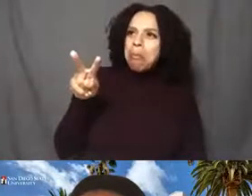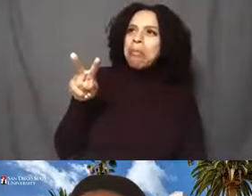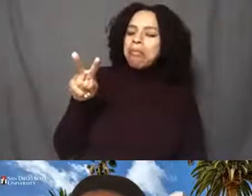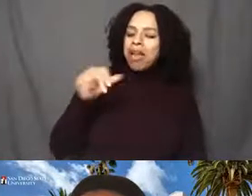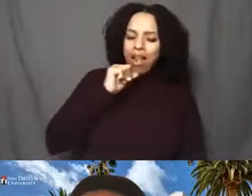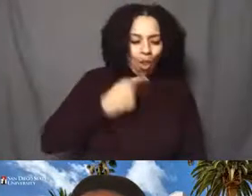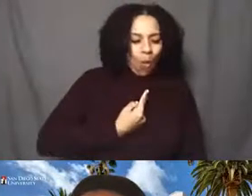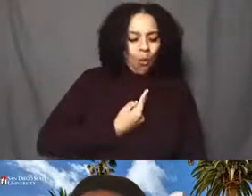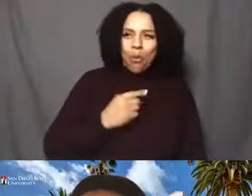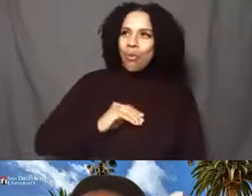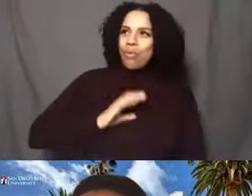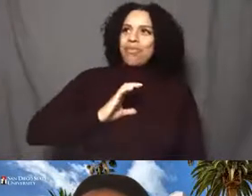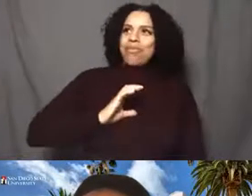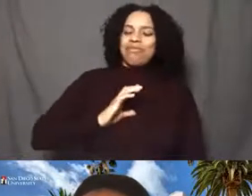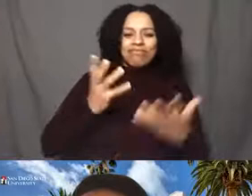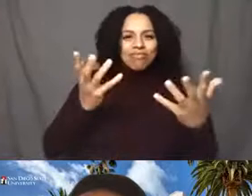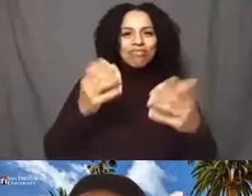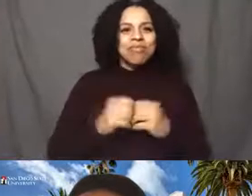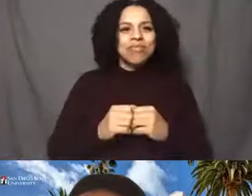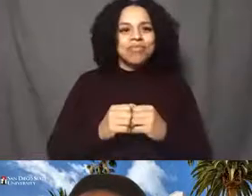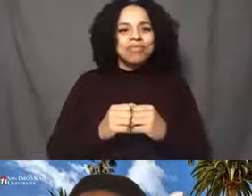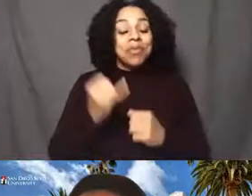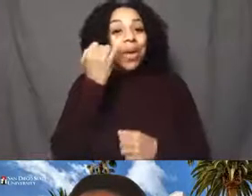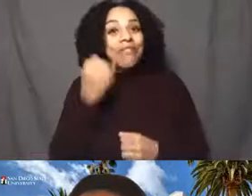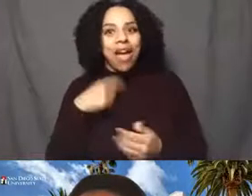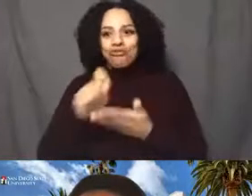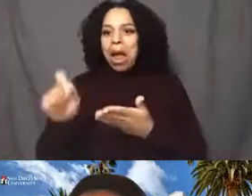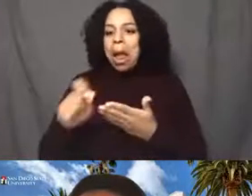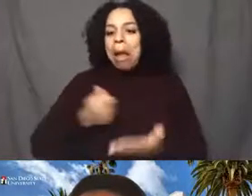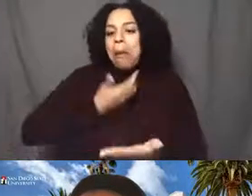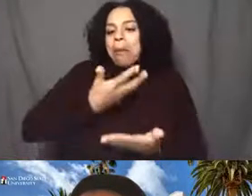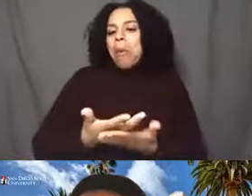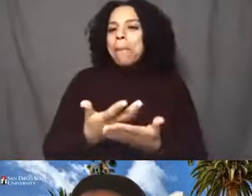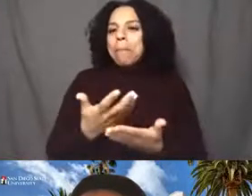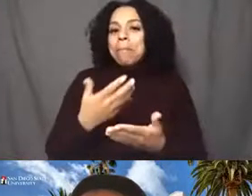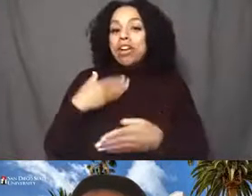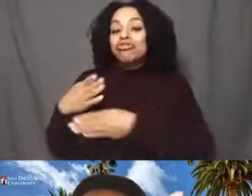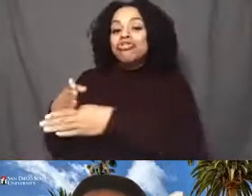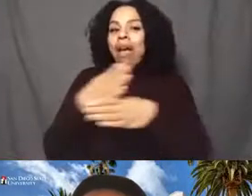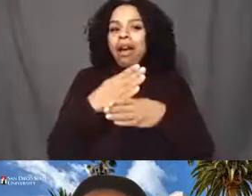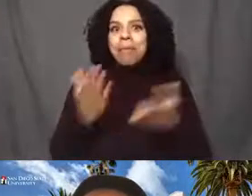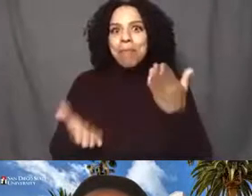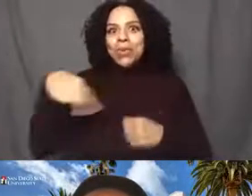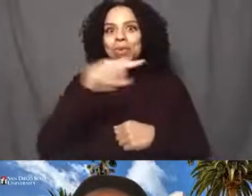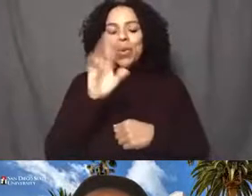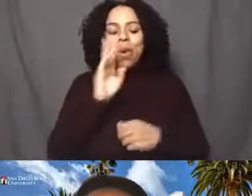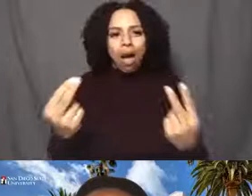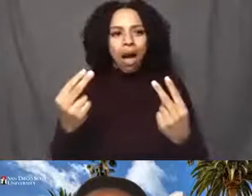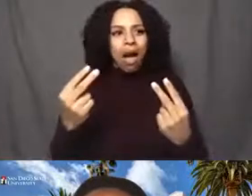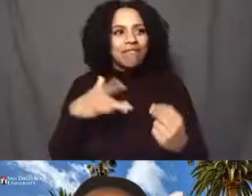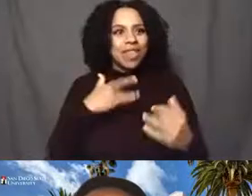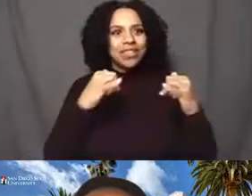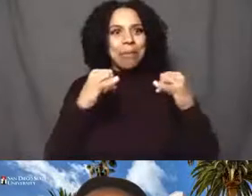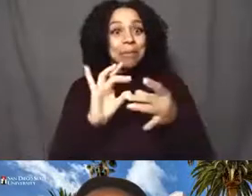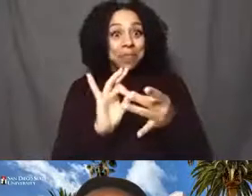like, you know what, you know, if I write this poem and I share it, maybe somebody else will have that feeling as well. So yeah, here we